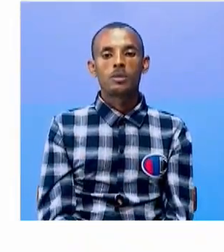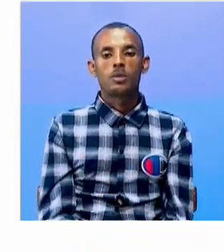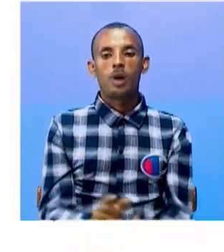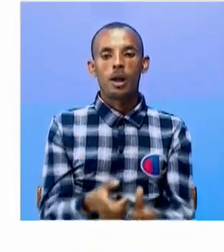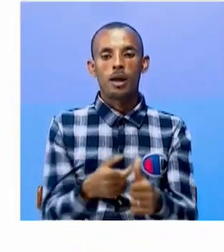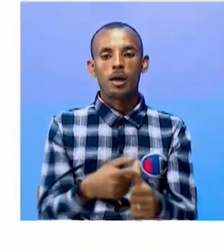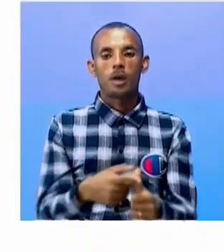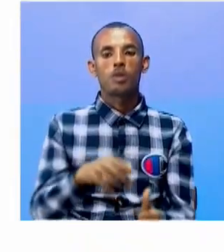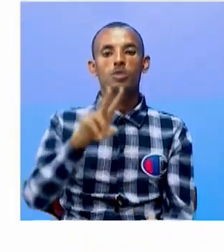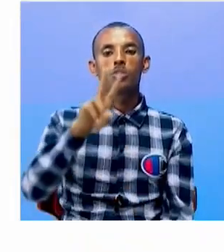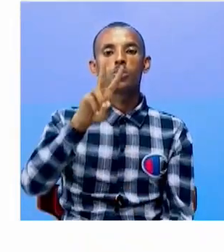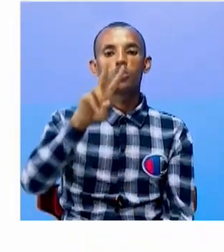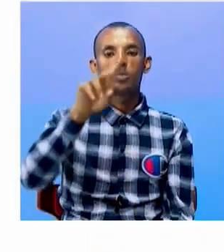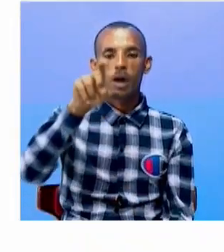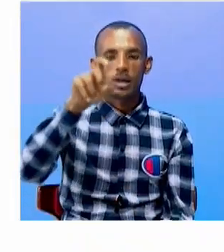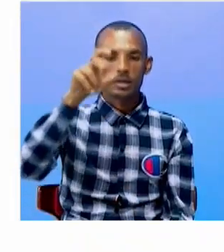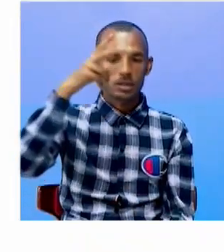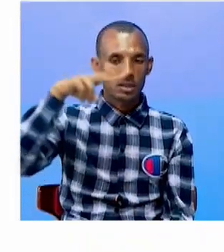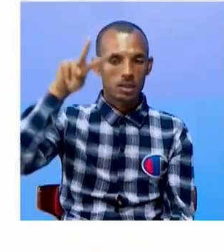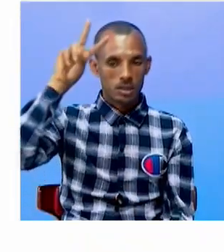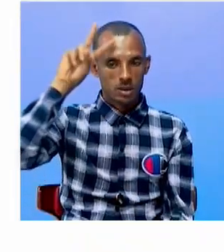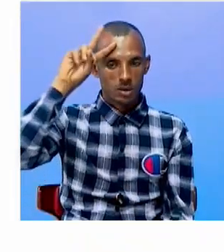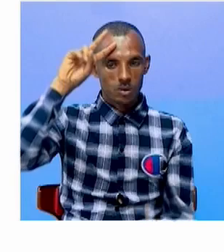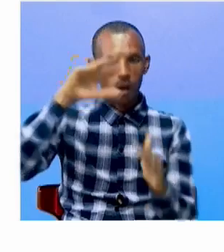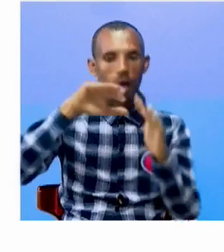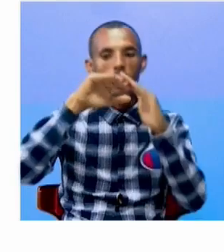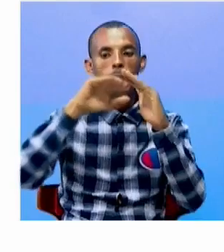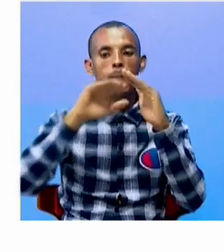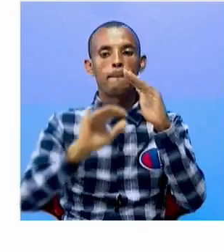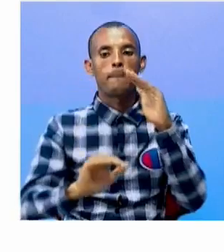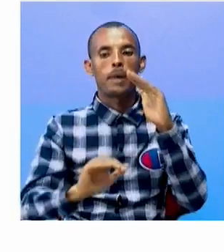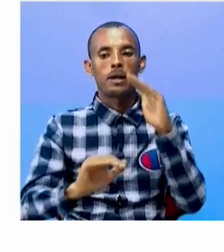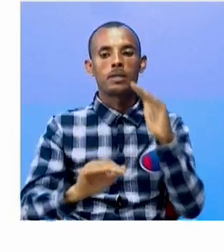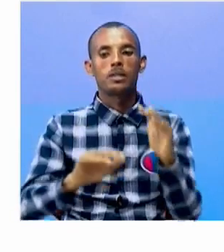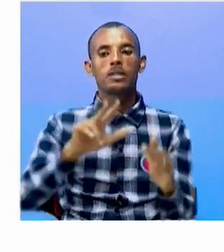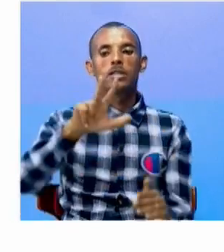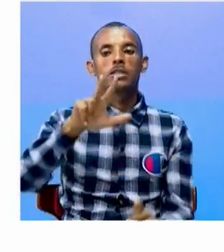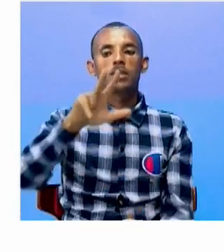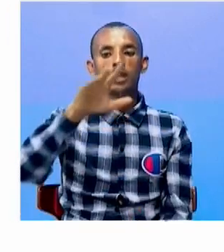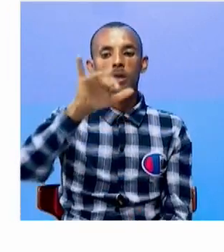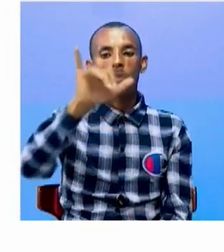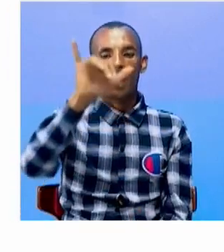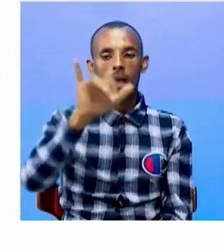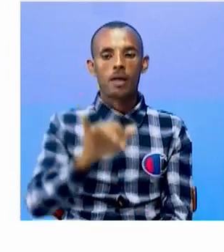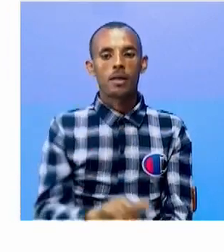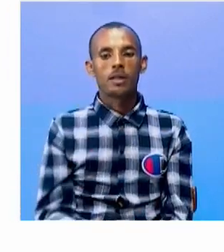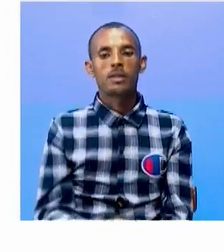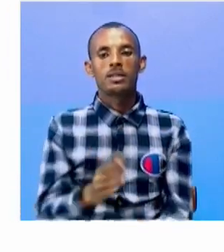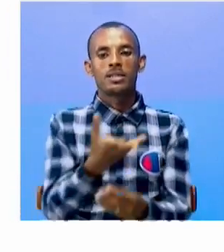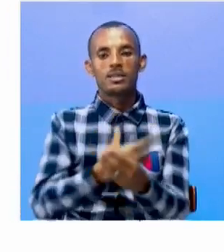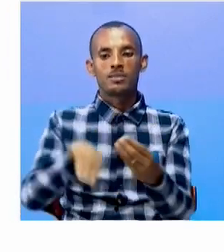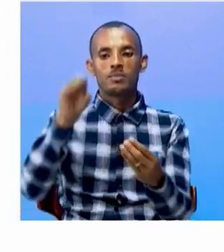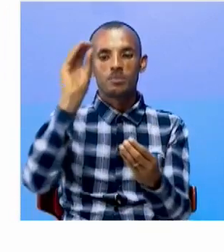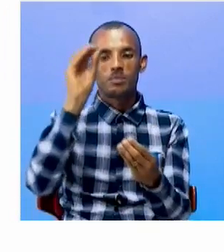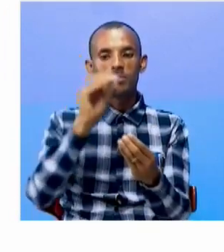2x squared minus 3y plus